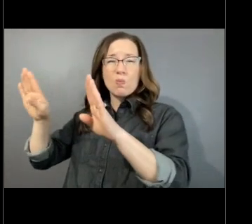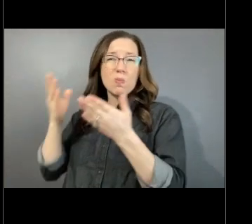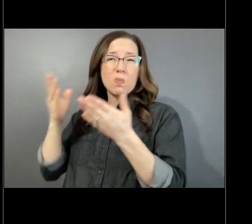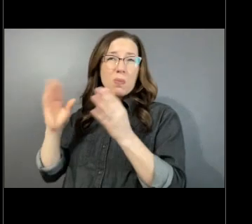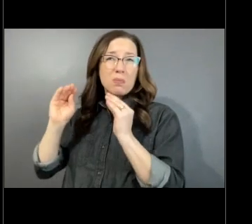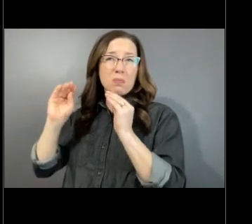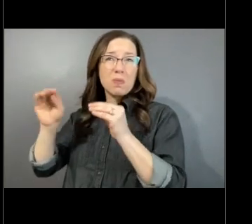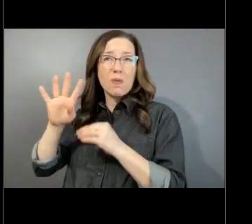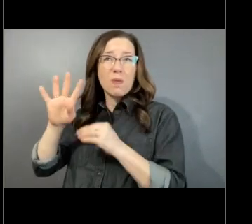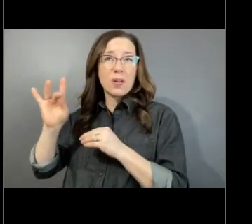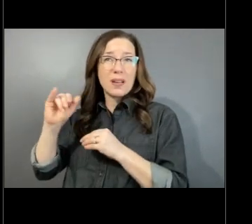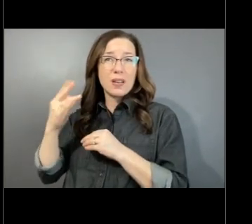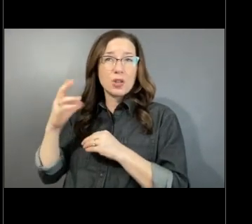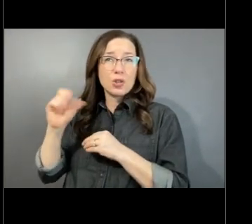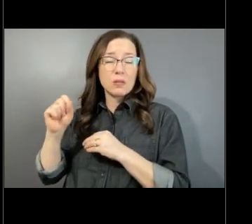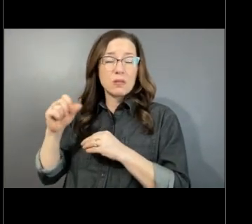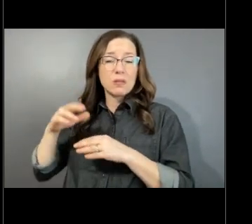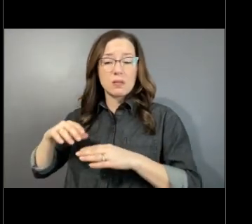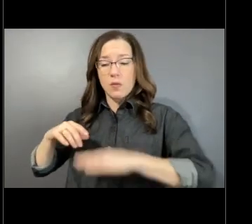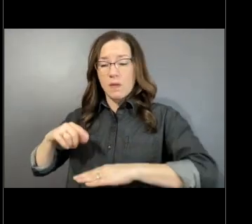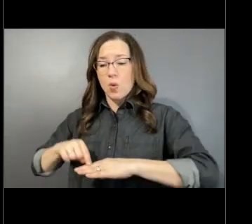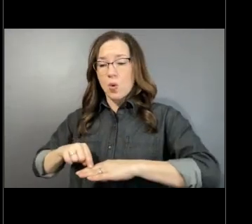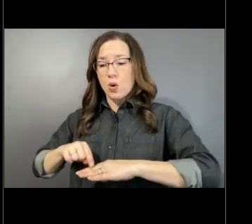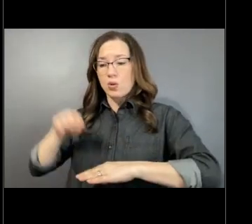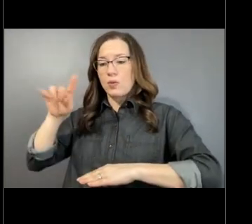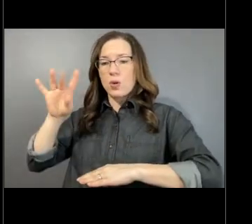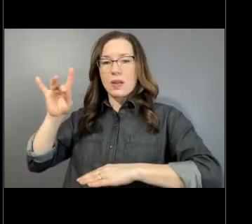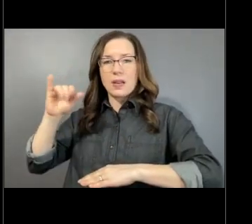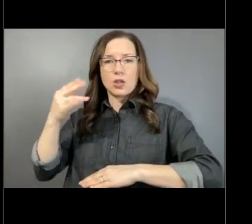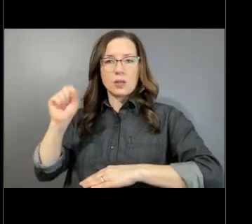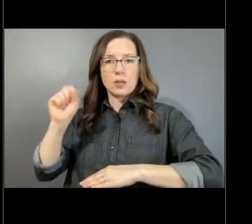at 48 inches above the floor for reach ranges.